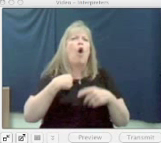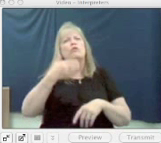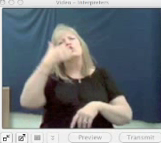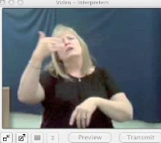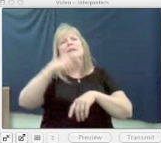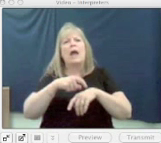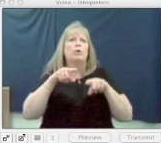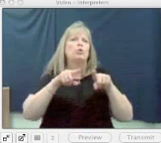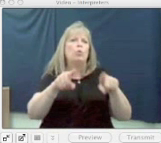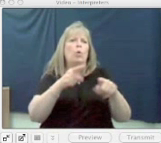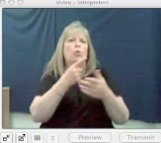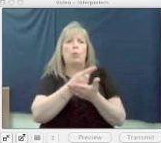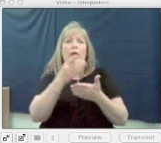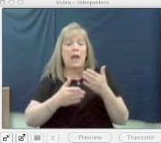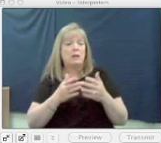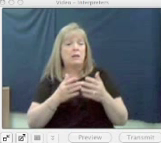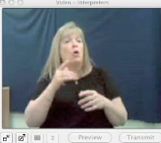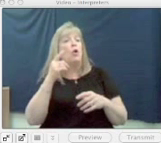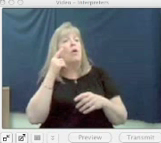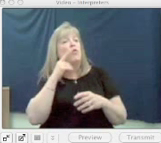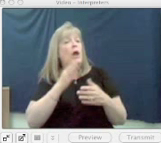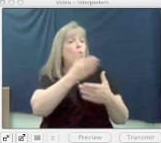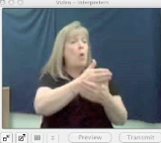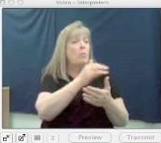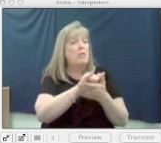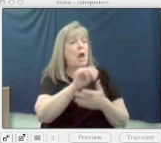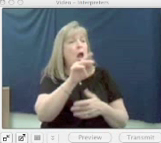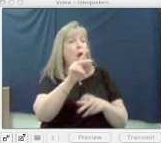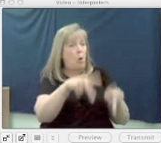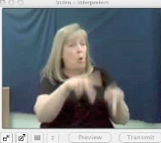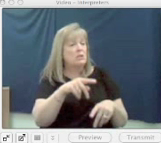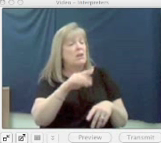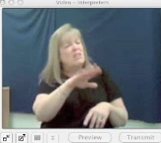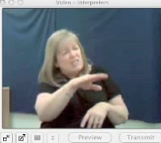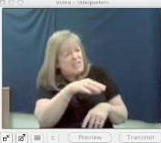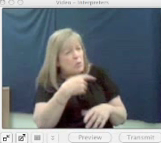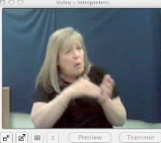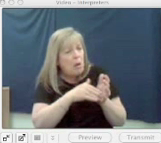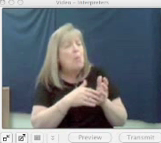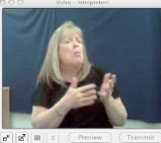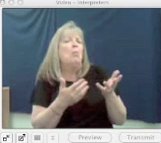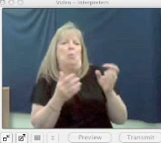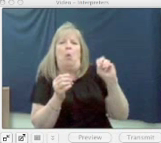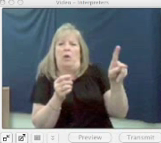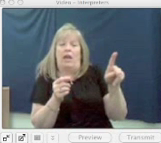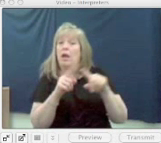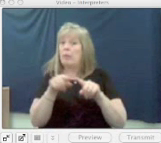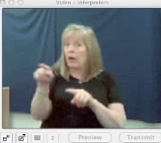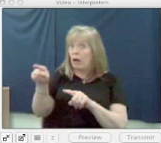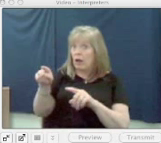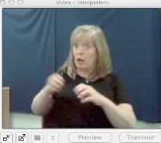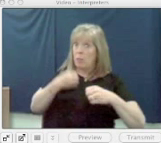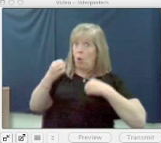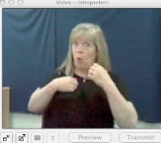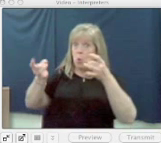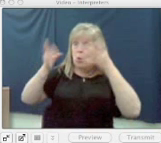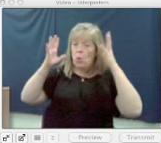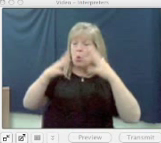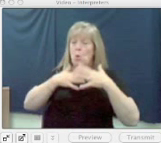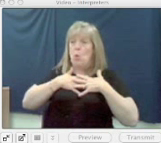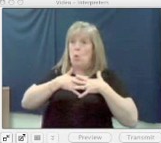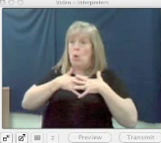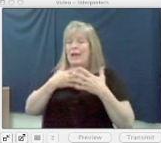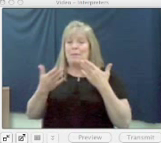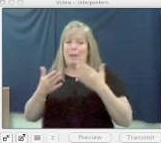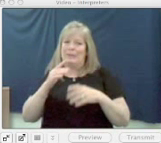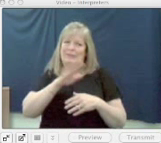then interrupting that person would make good sense. But it would not make good sense in a highly emotional situation. You may choose to turn to the deaf person and say, I